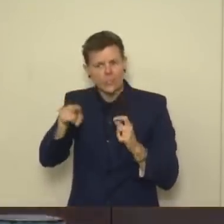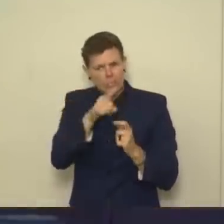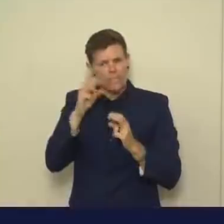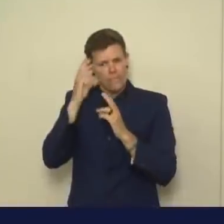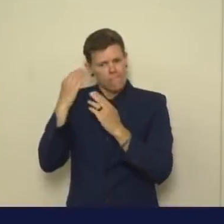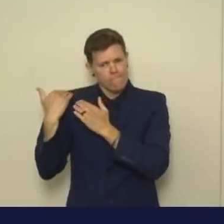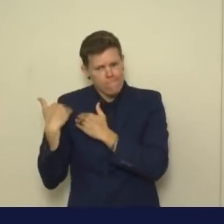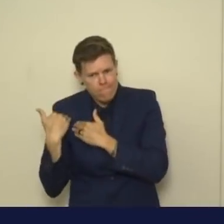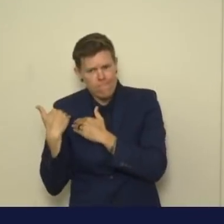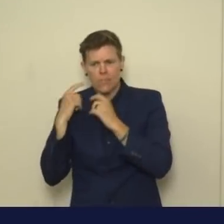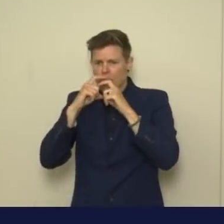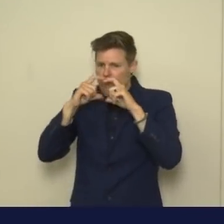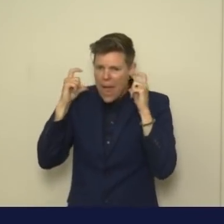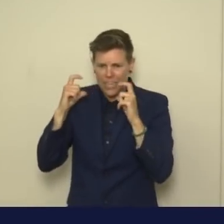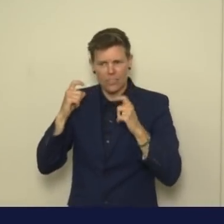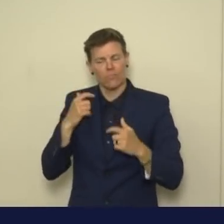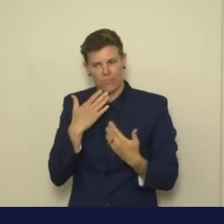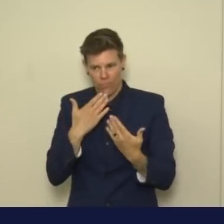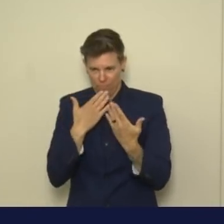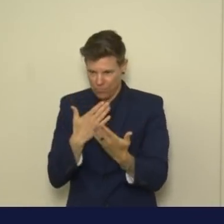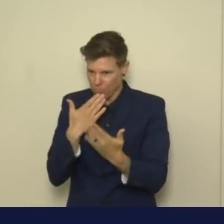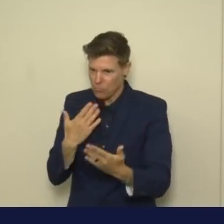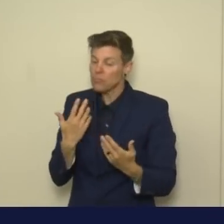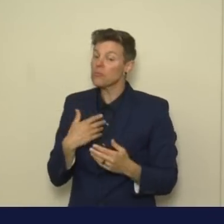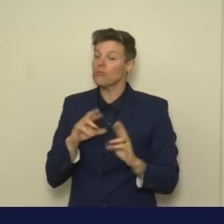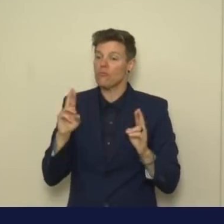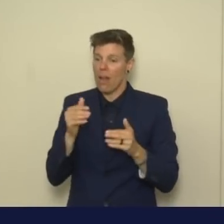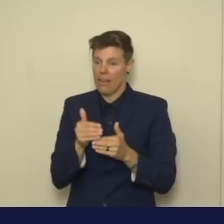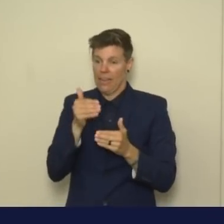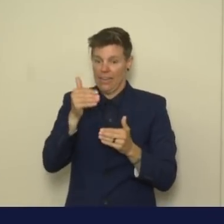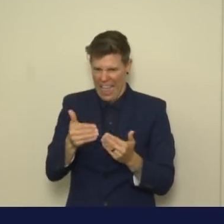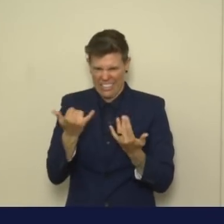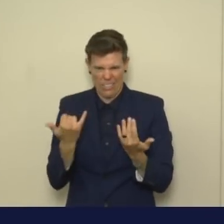update. All right, so we have